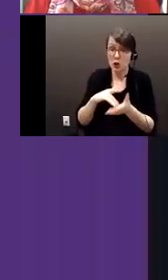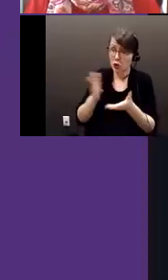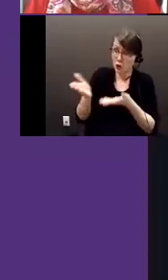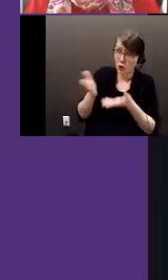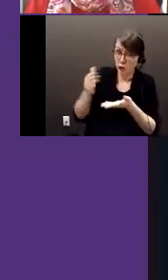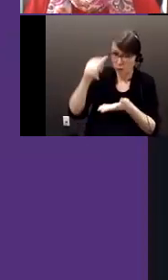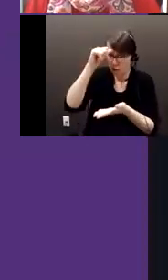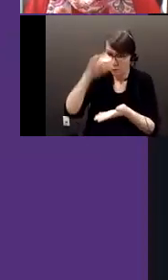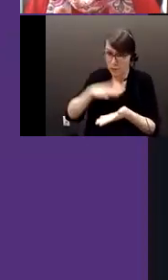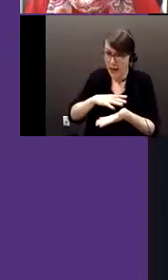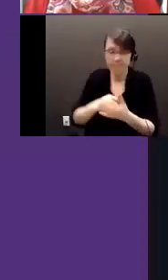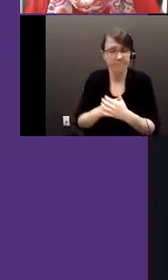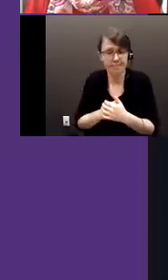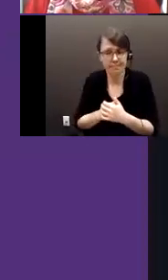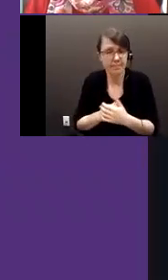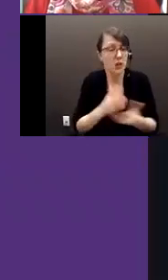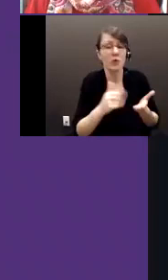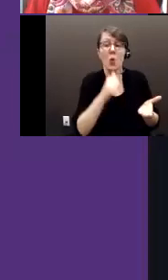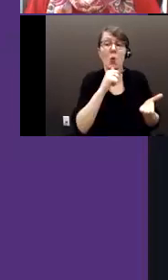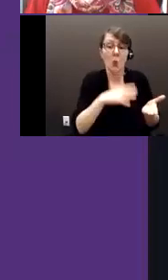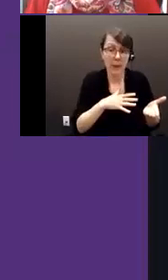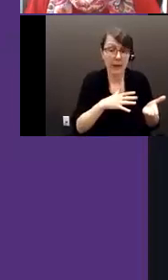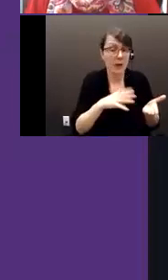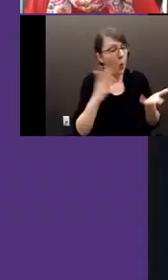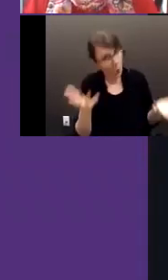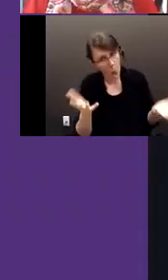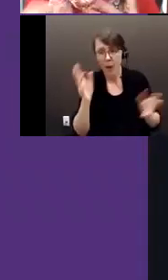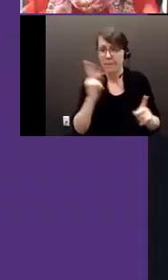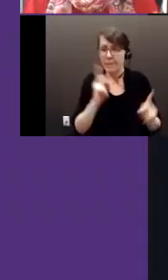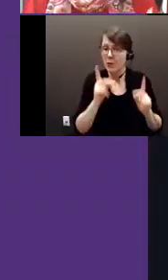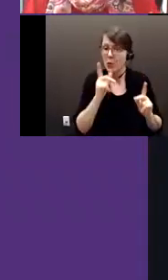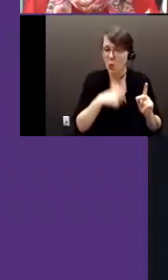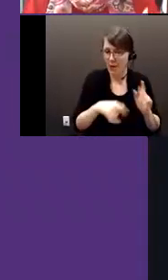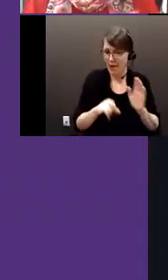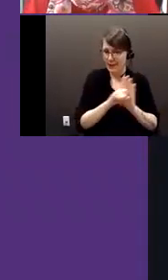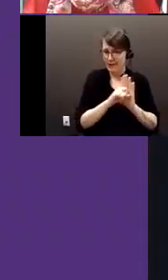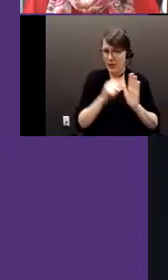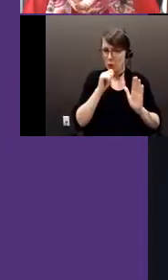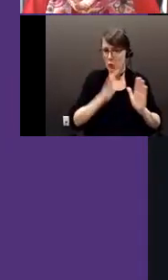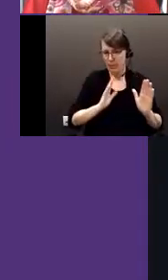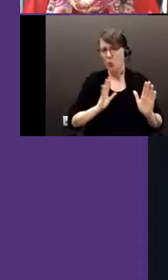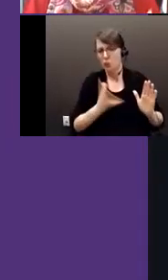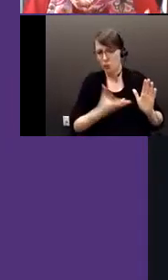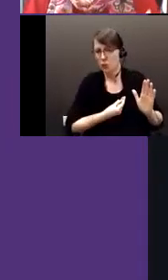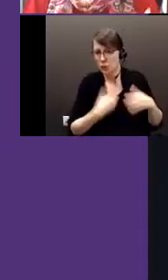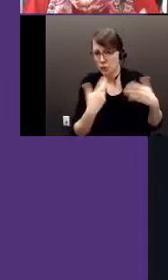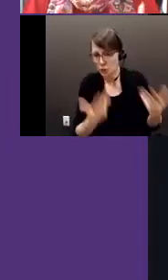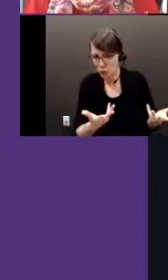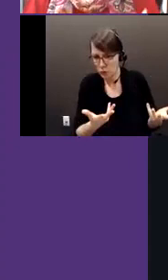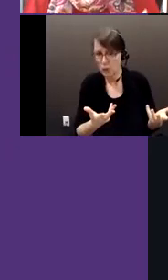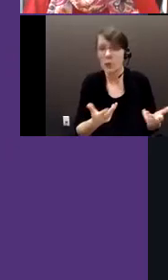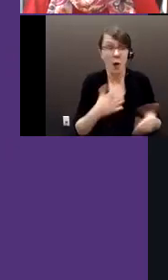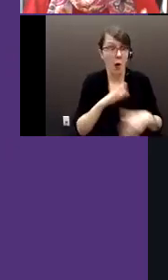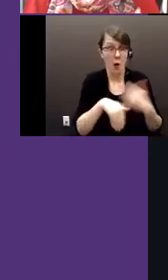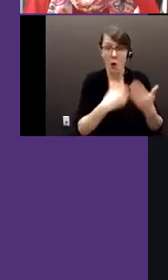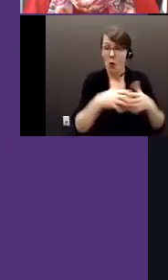to those who identify as women. This is the funding that all of the rape crisis centers across the